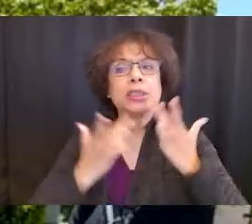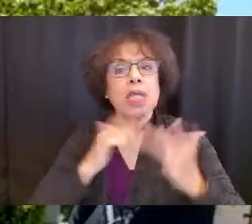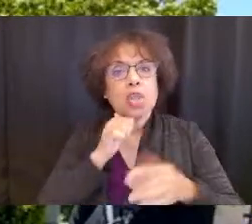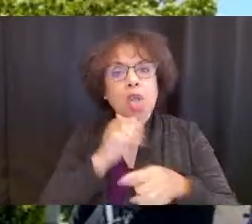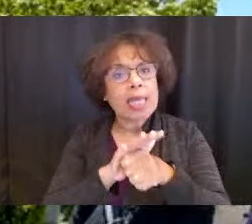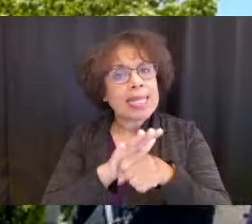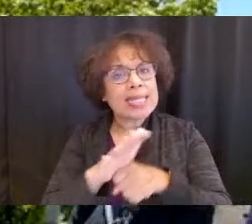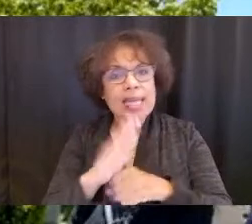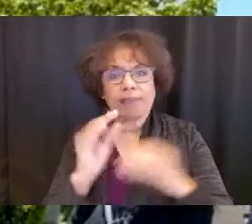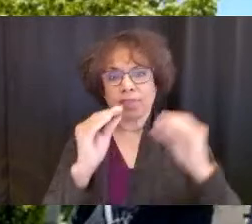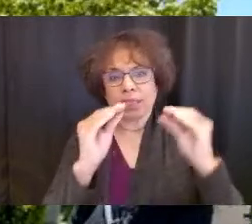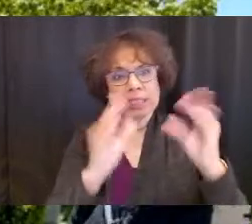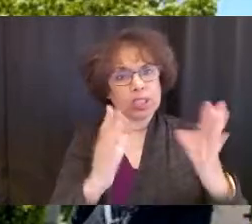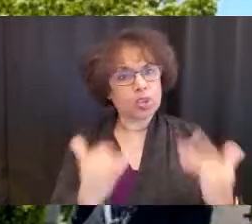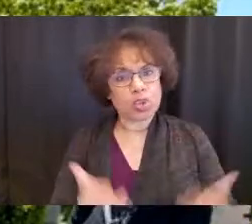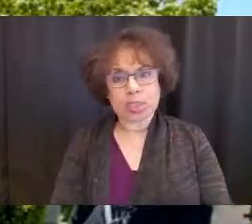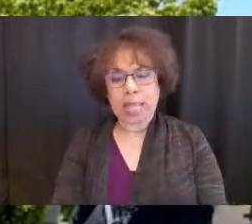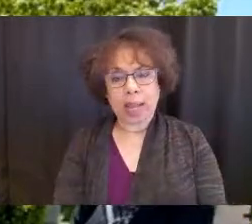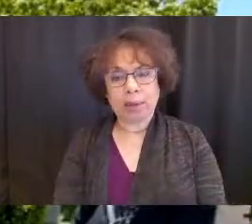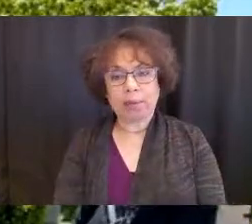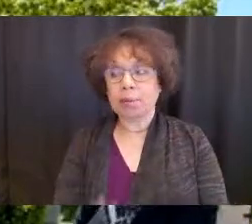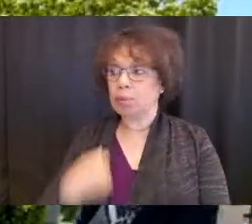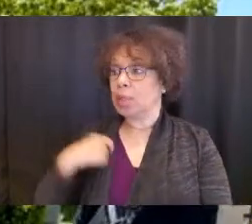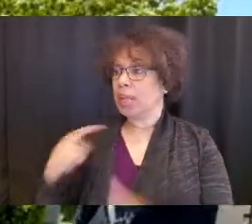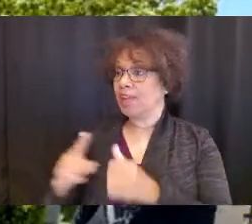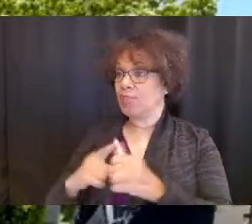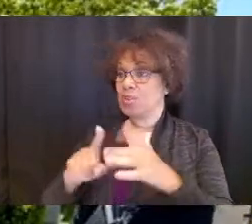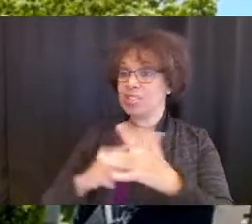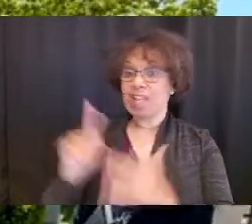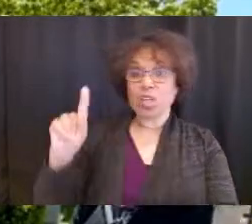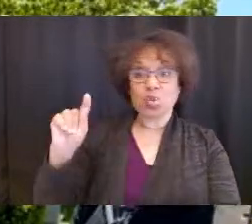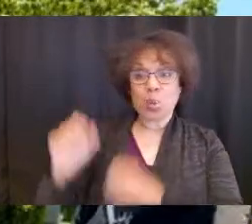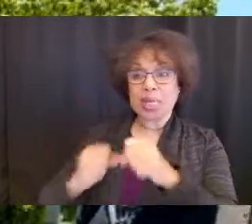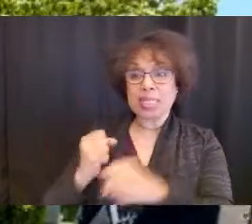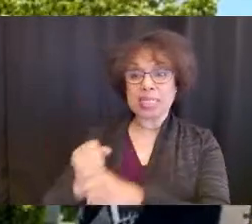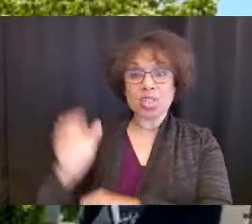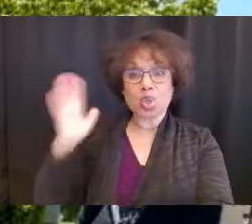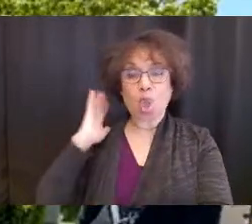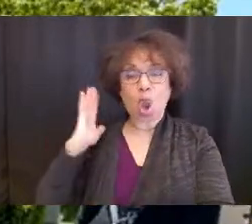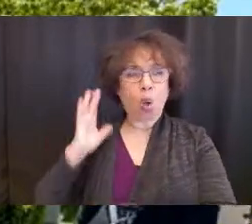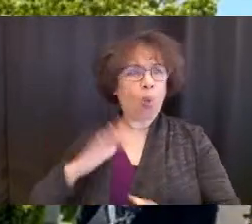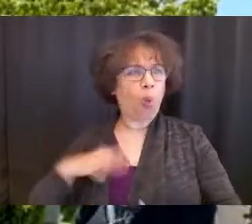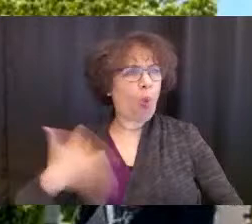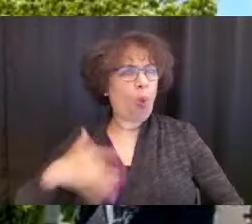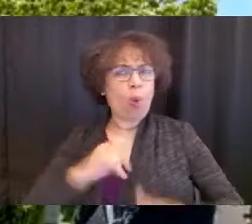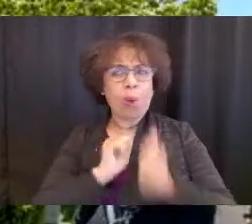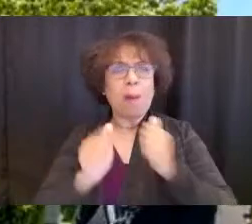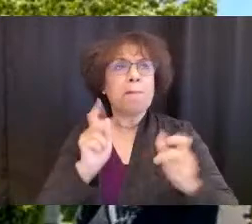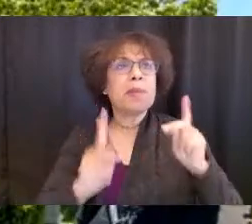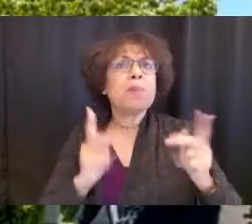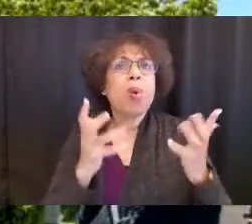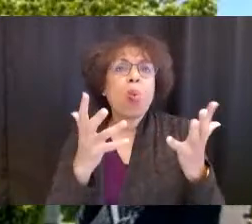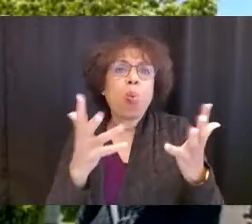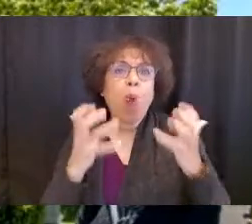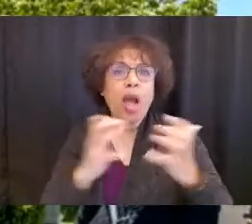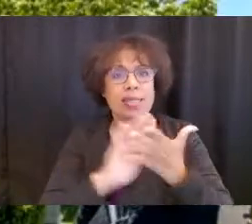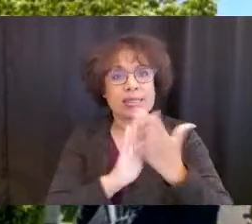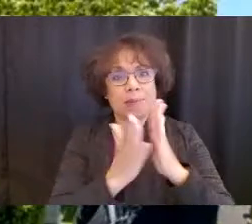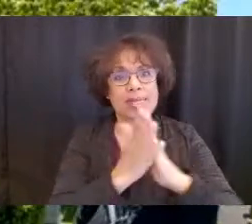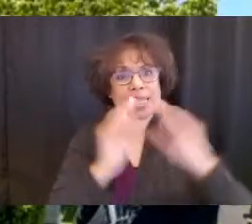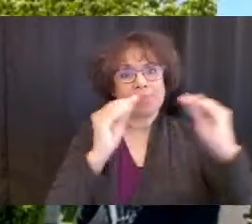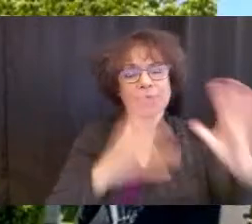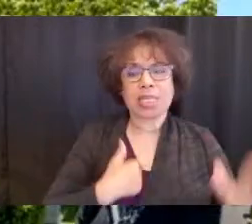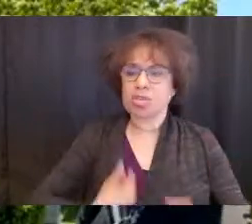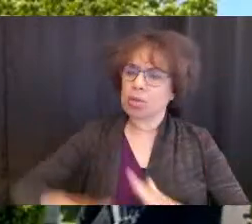teacher shortage. When I first started 20 years ago, we could find competitive teachers. People wanted to be teachers. We could find